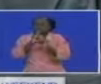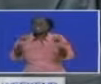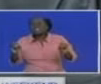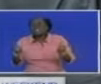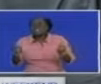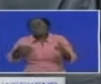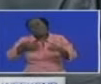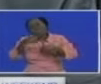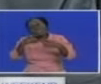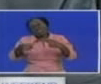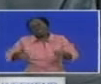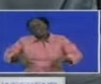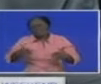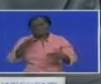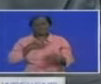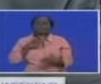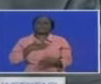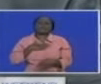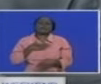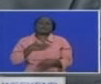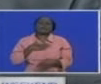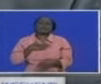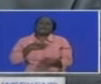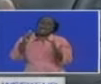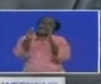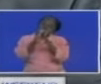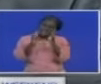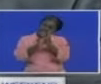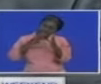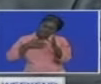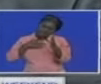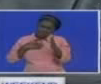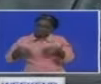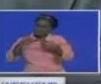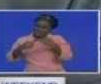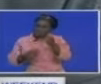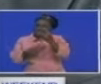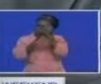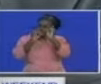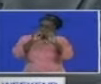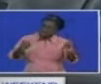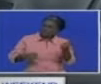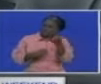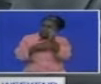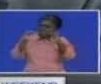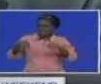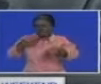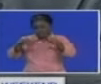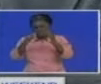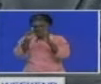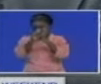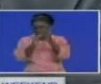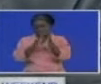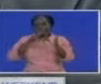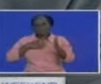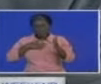will continue with our agenda. We will continue, whether they support us or they don't support us, we will continue with our agenda. We need